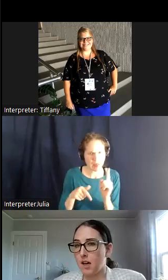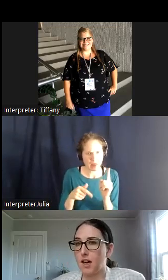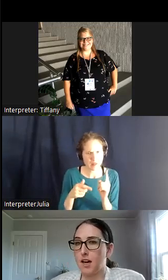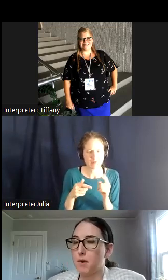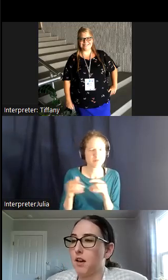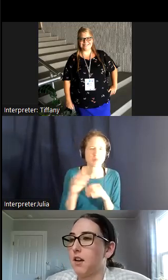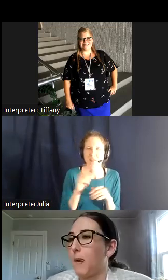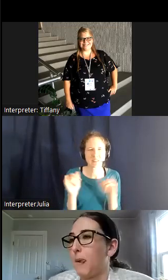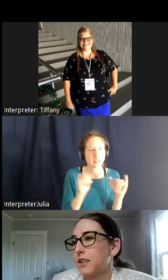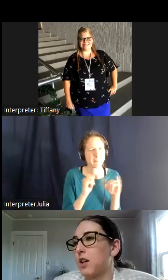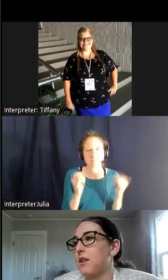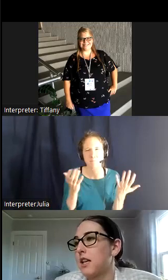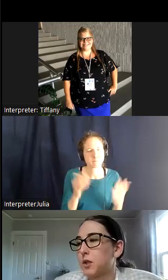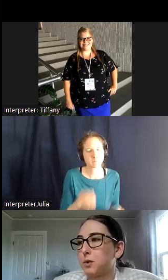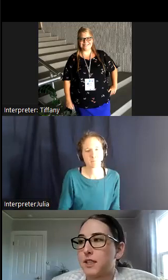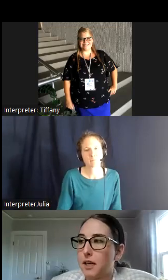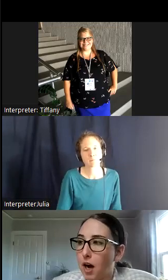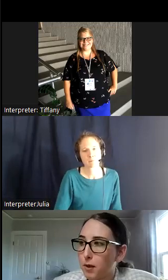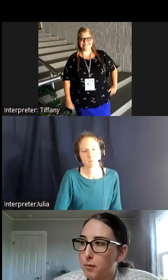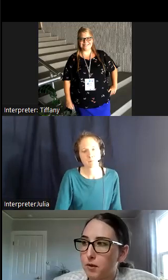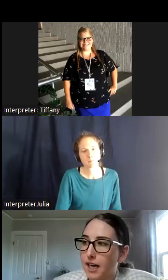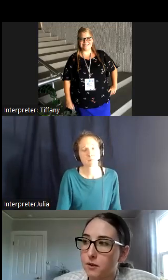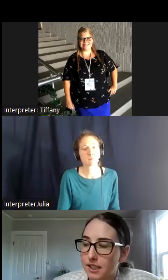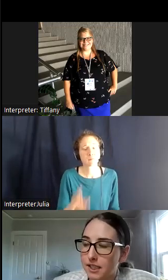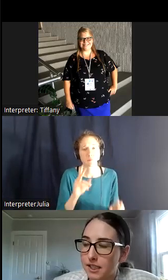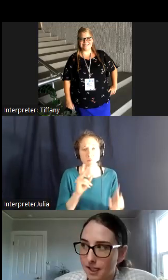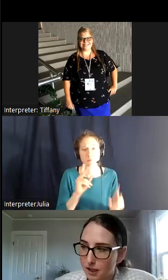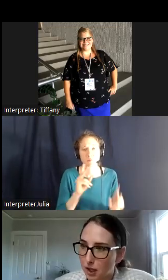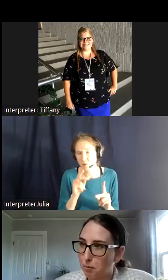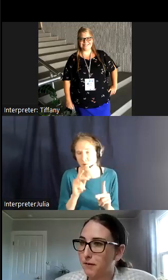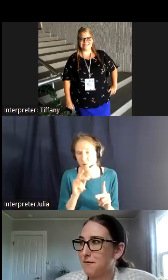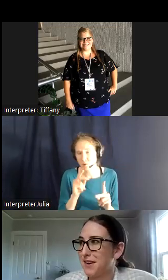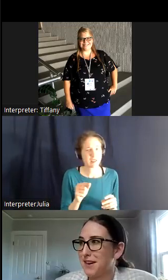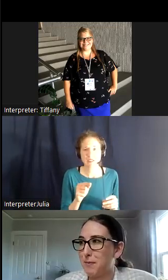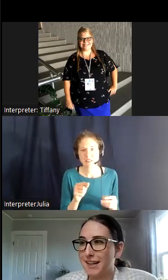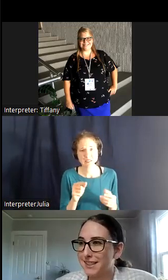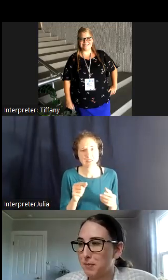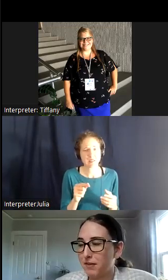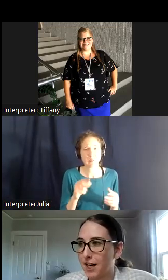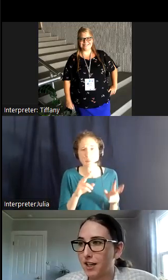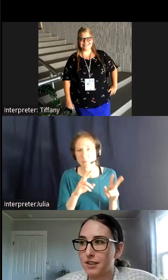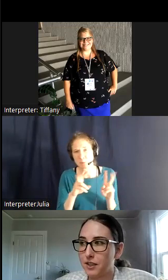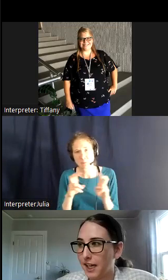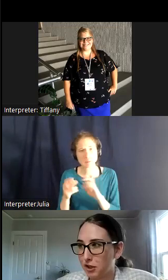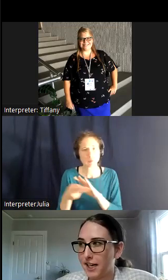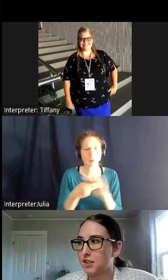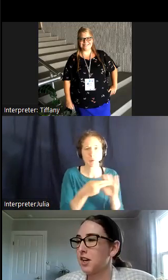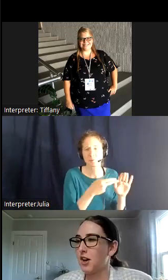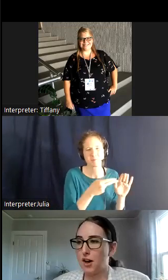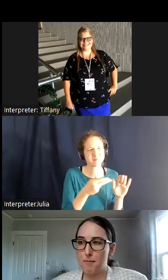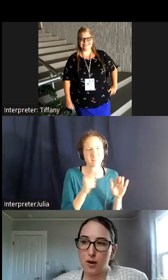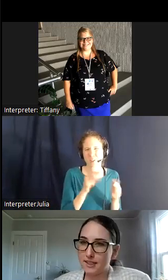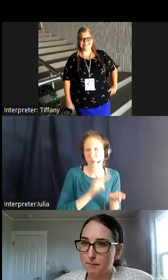exception. So the individual's presenting problem or diagnoses are outside the scope of practice of the provider, including age